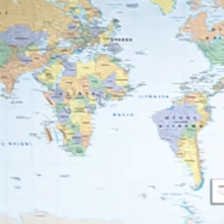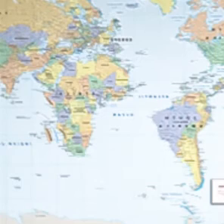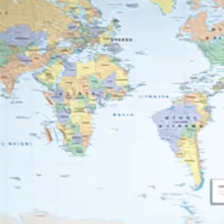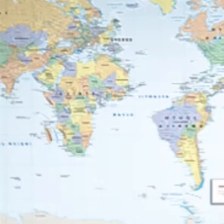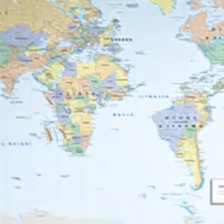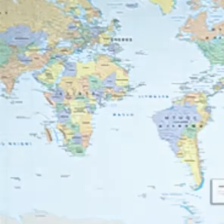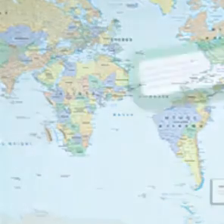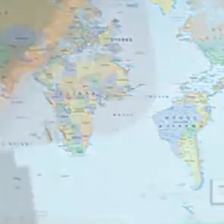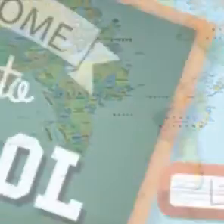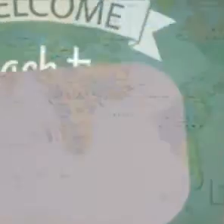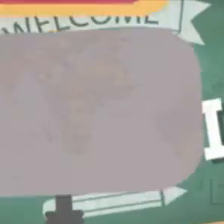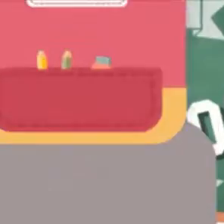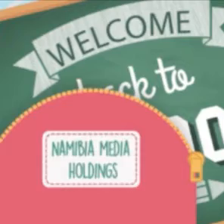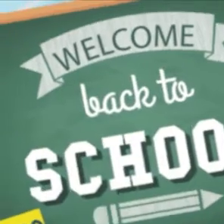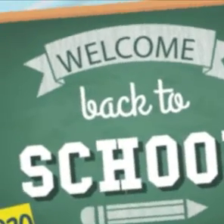has for you.